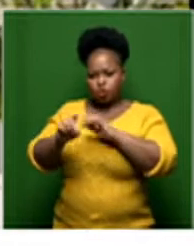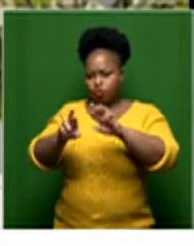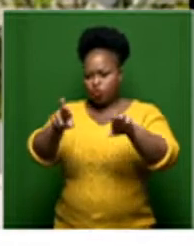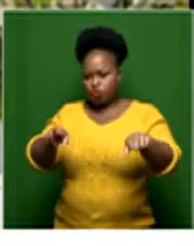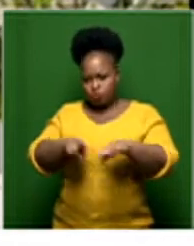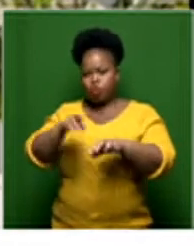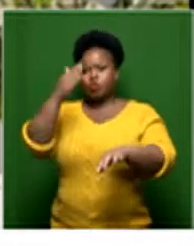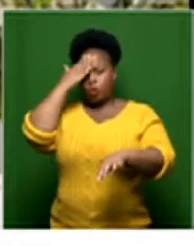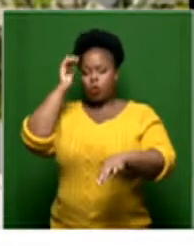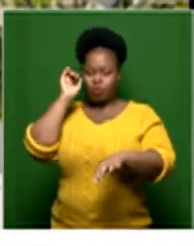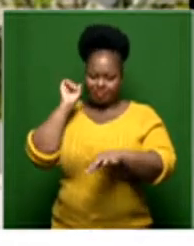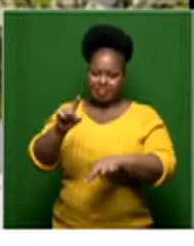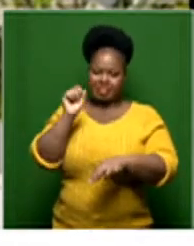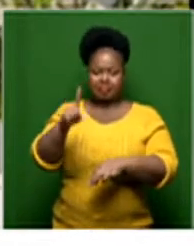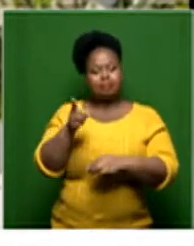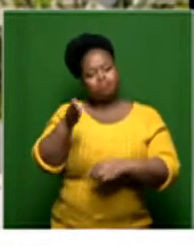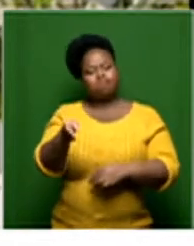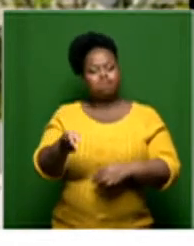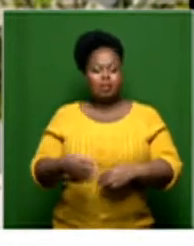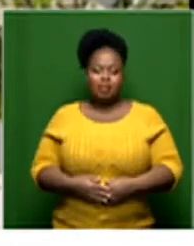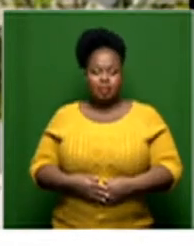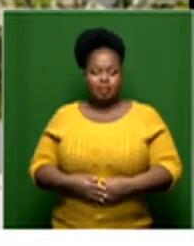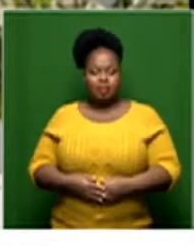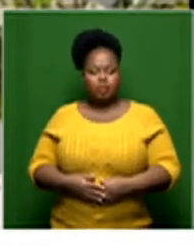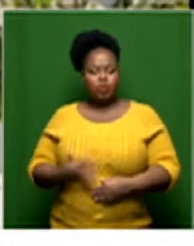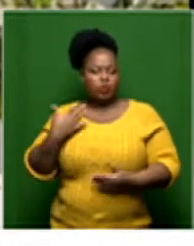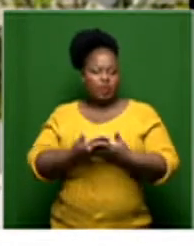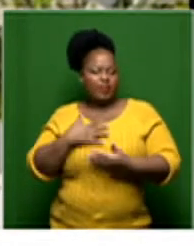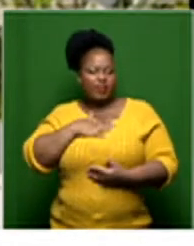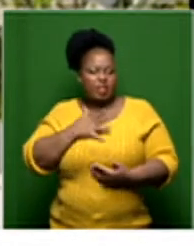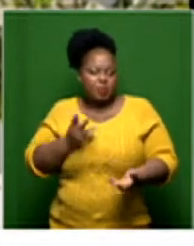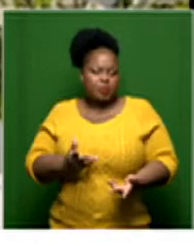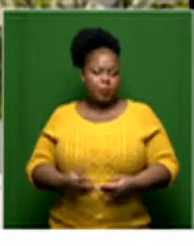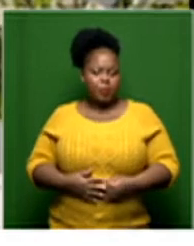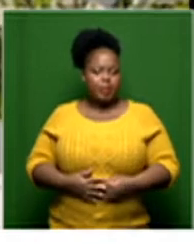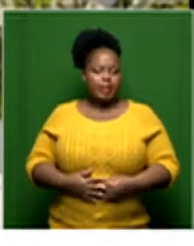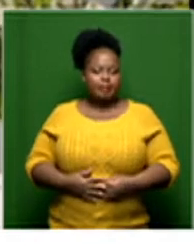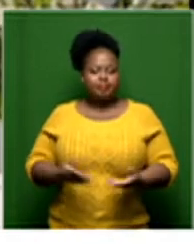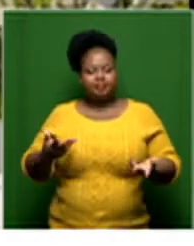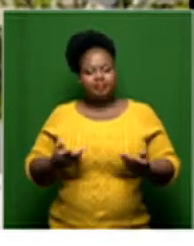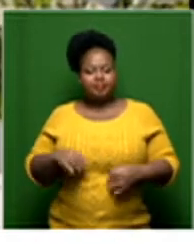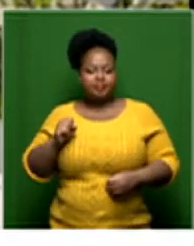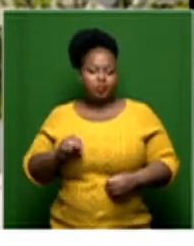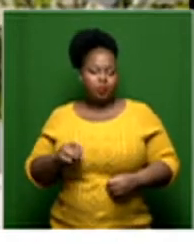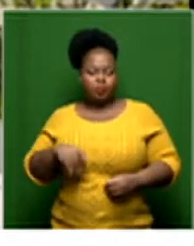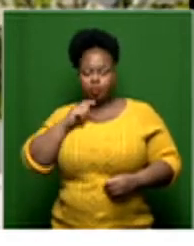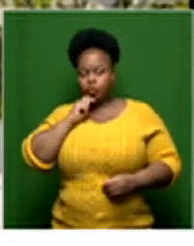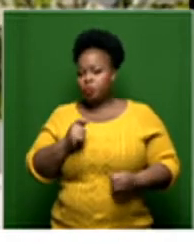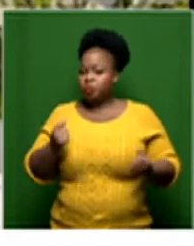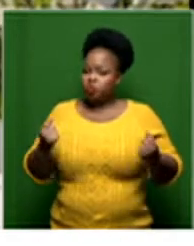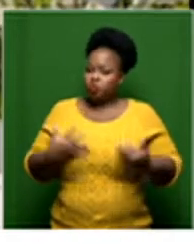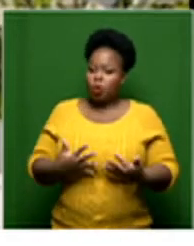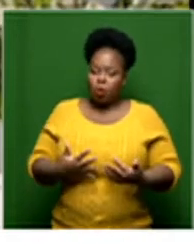you knew about it. Sure. You absolutely knew about it. Yeah. So it was the shock